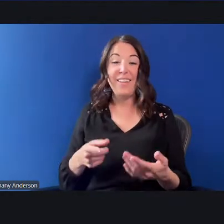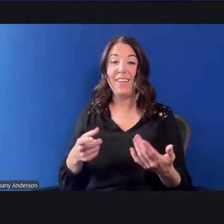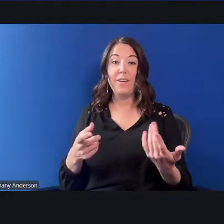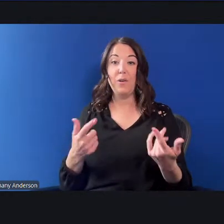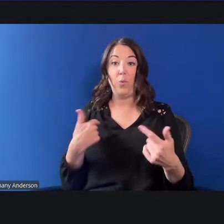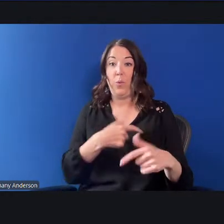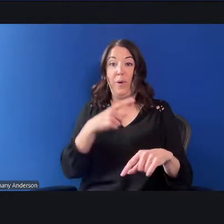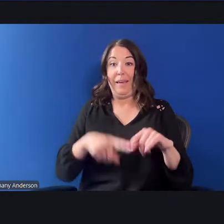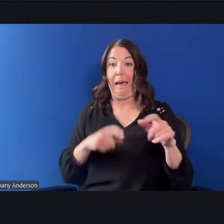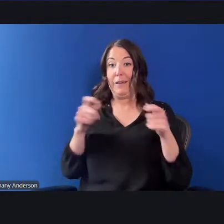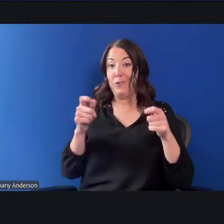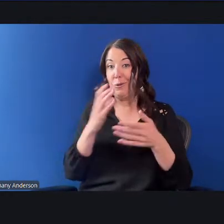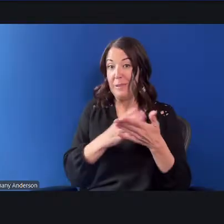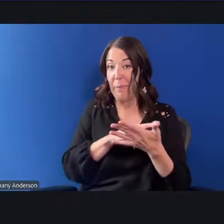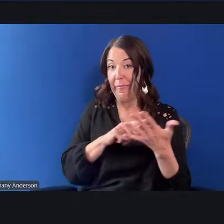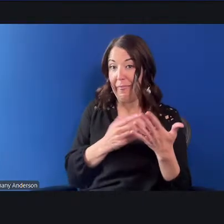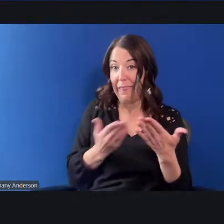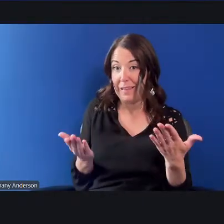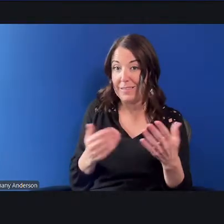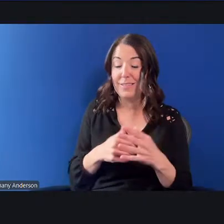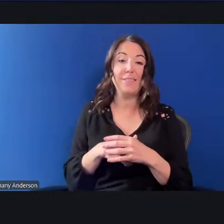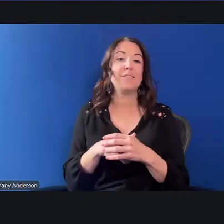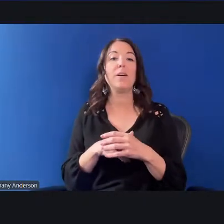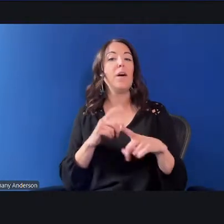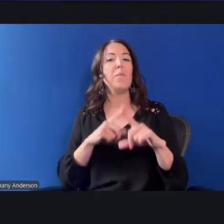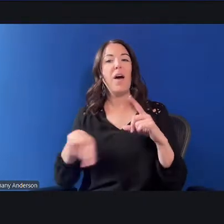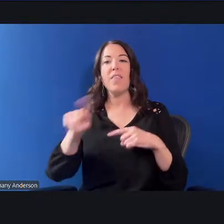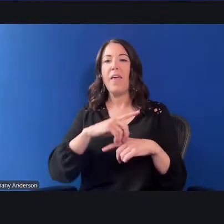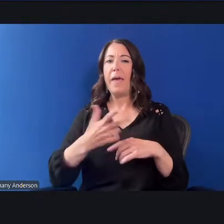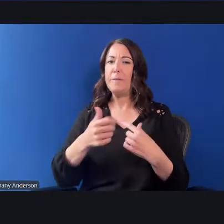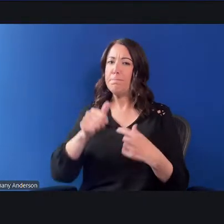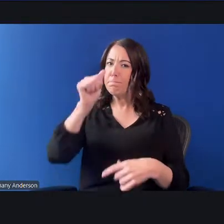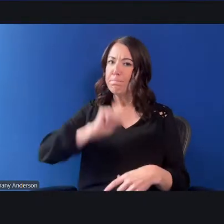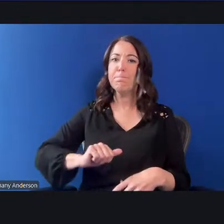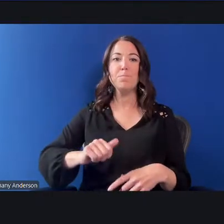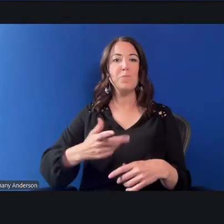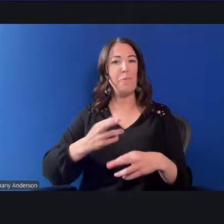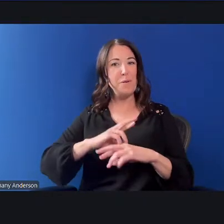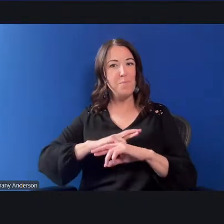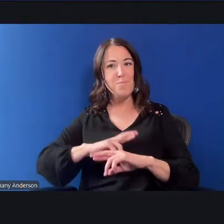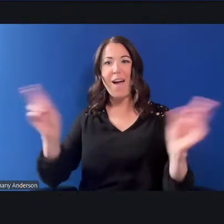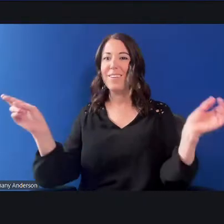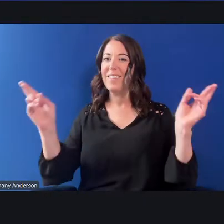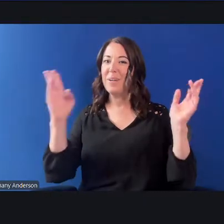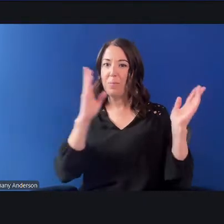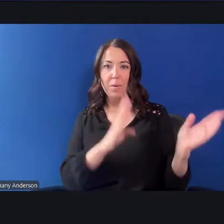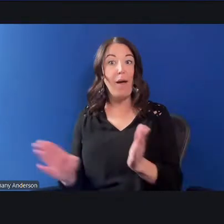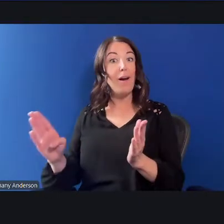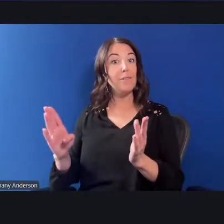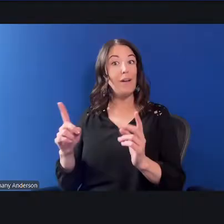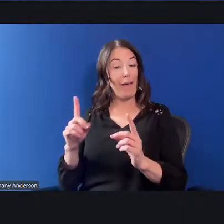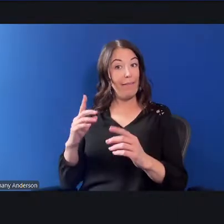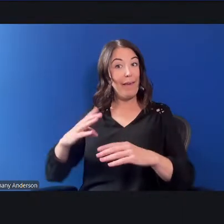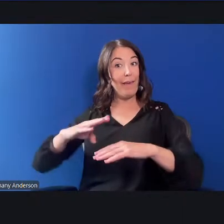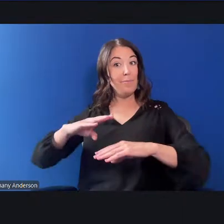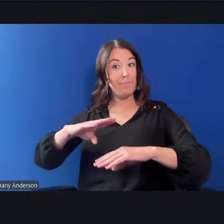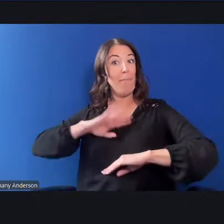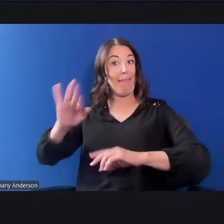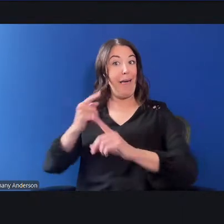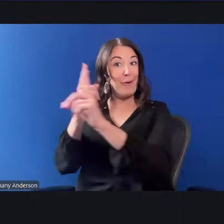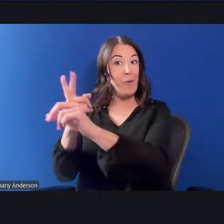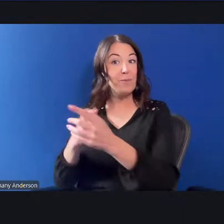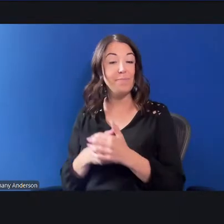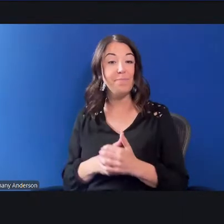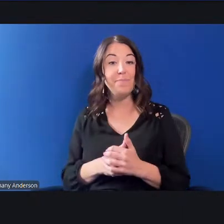control. But they were prepared and they were ready and they met the goal. So as our